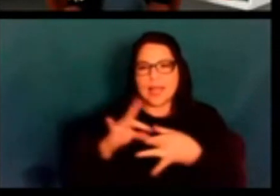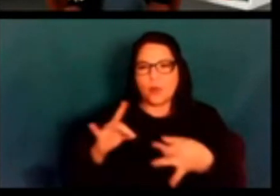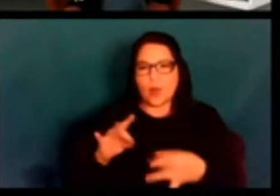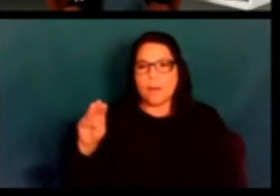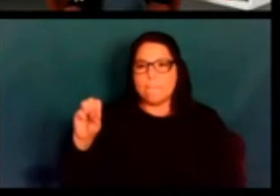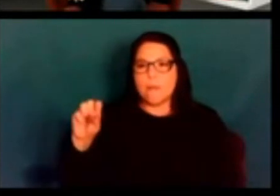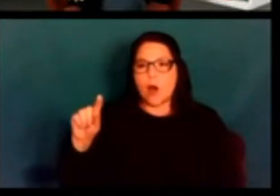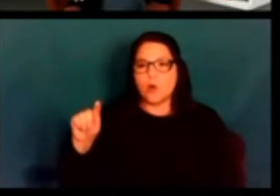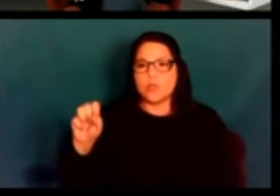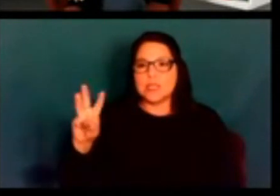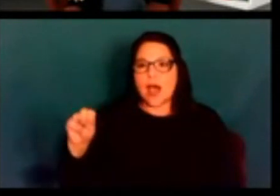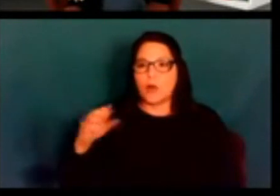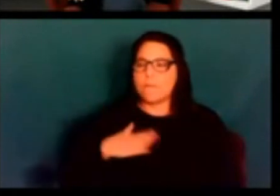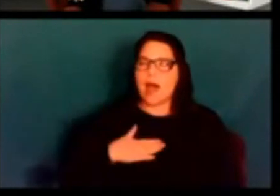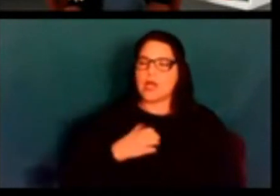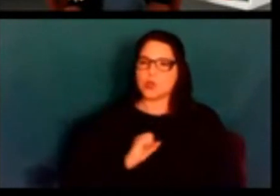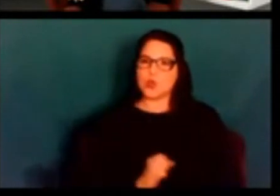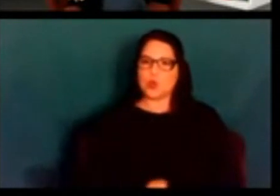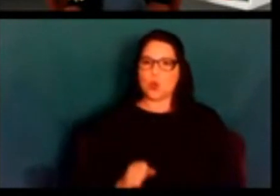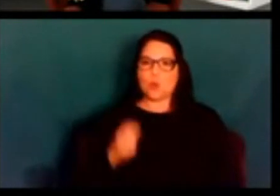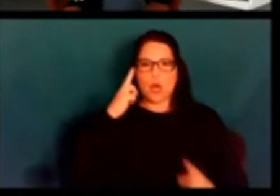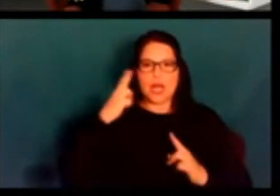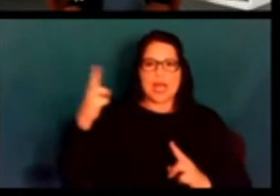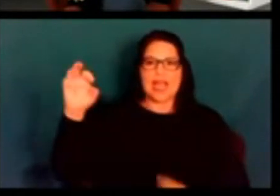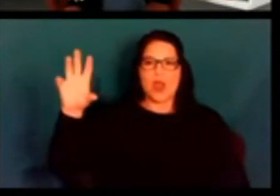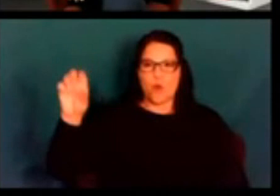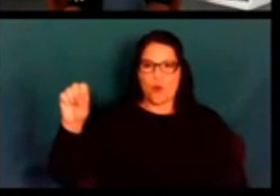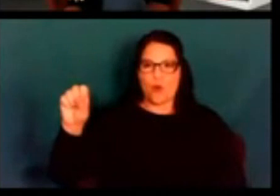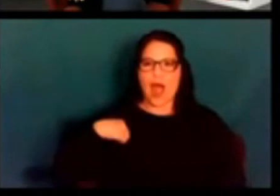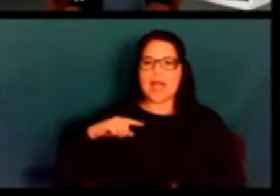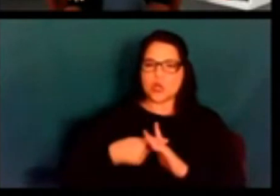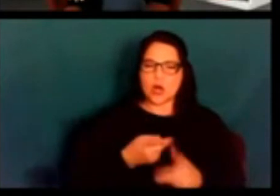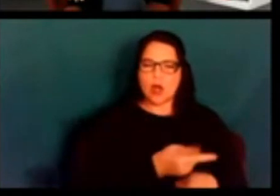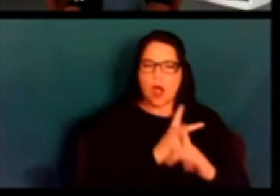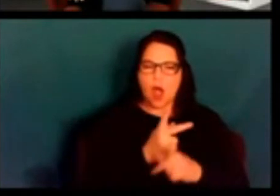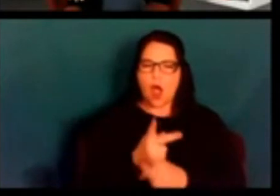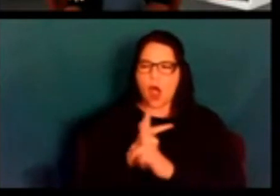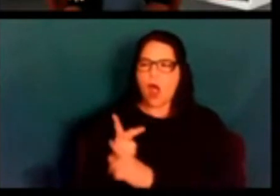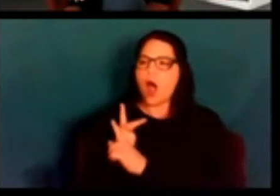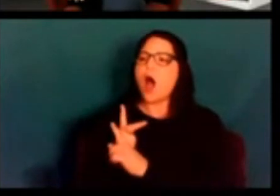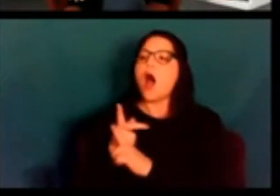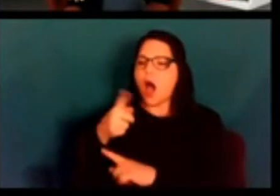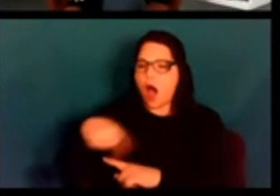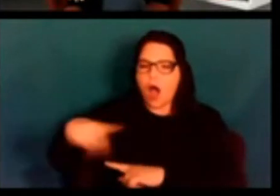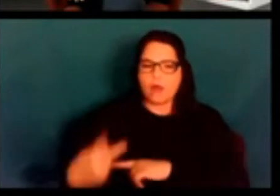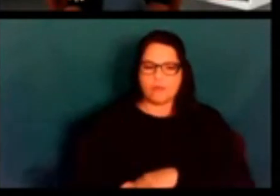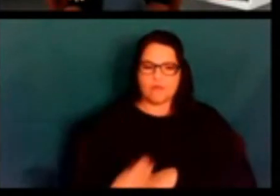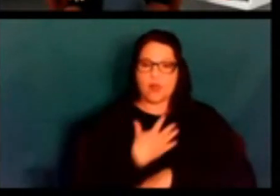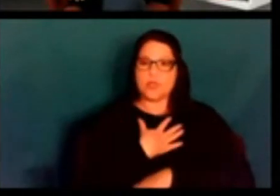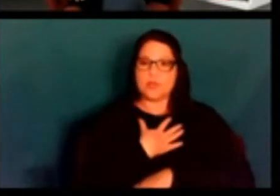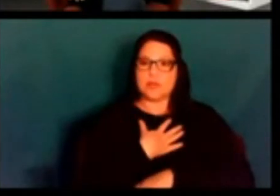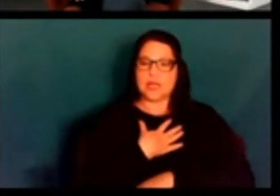my superhero. Okay. And I started letting people that I like influence me, which